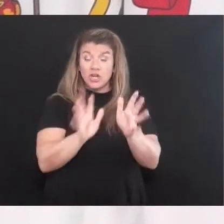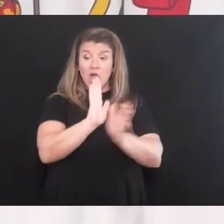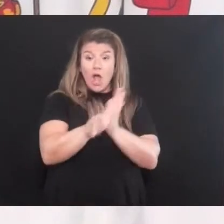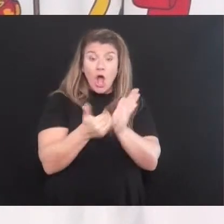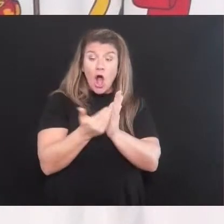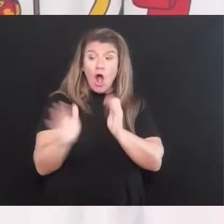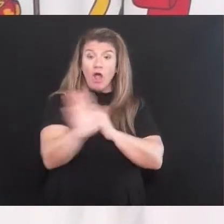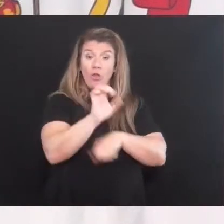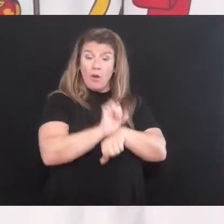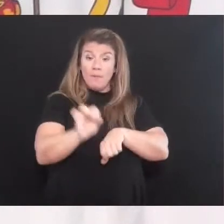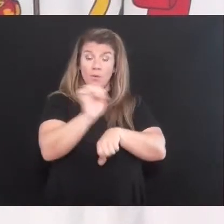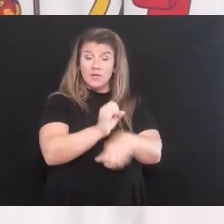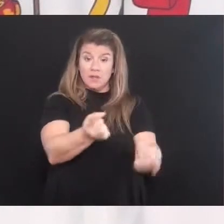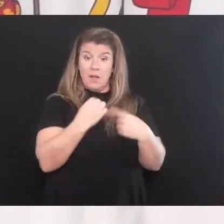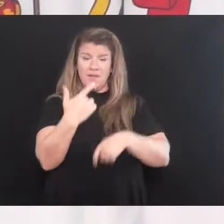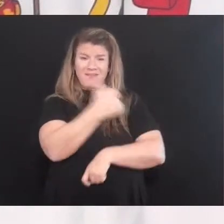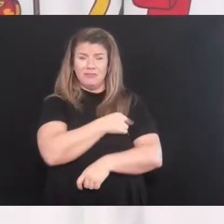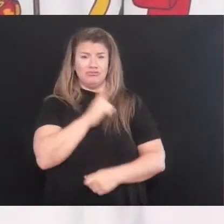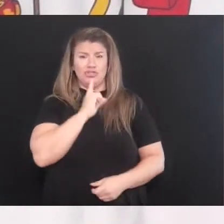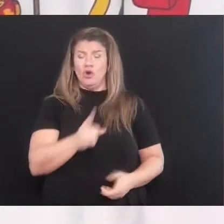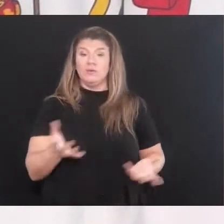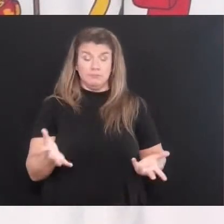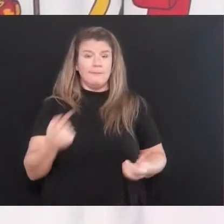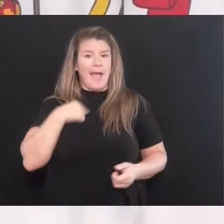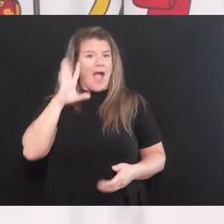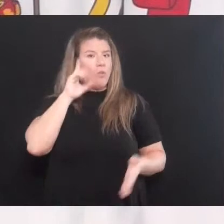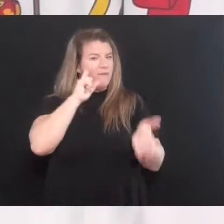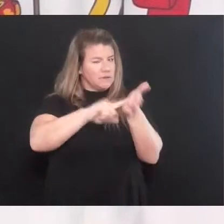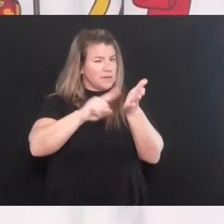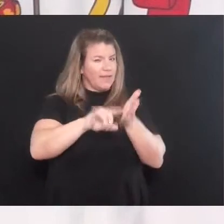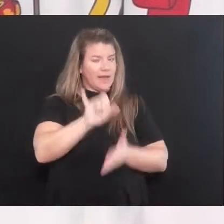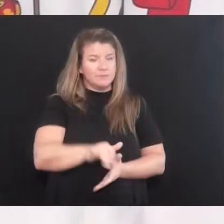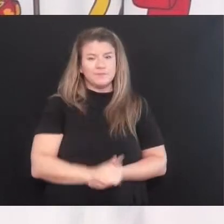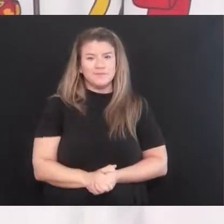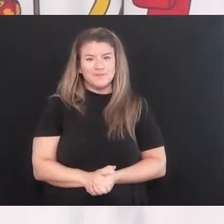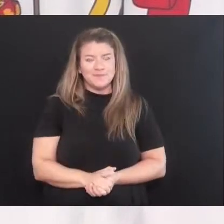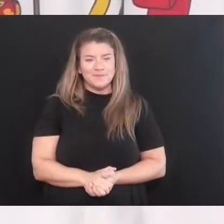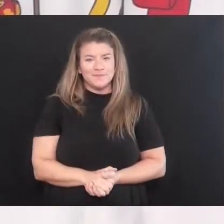their employees to come and get vaccinated, sure, we'll look at it.